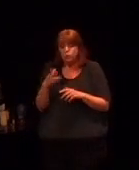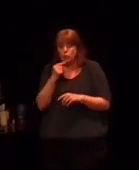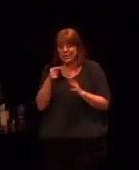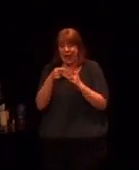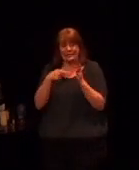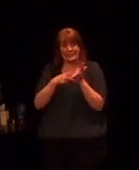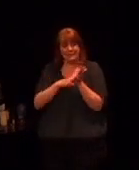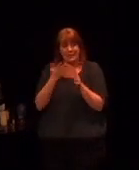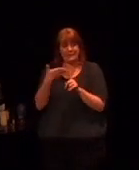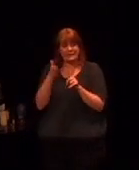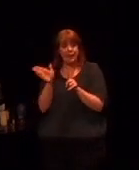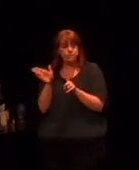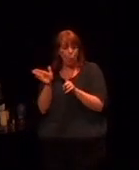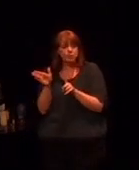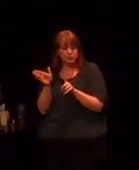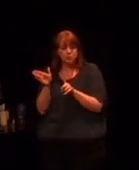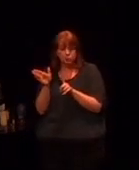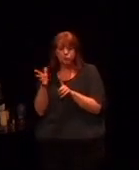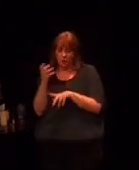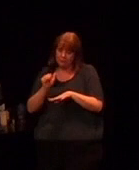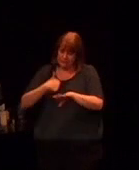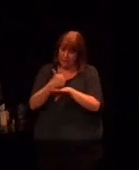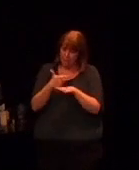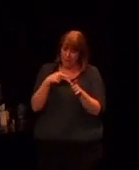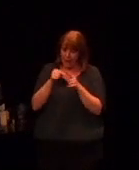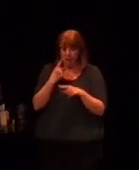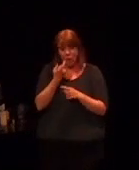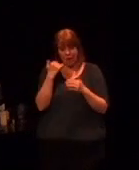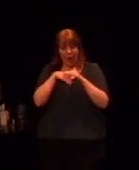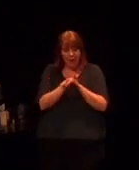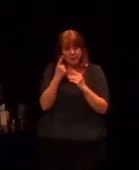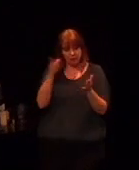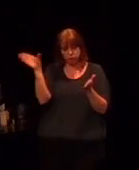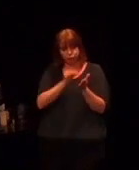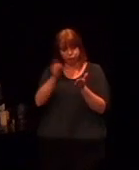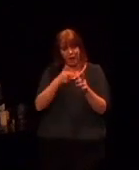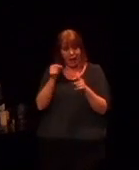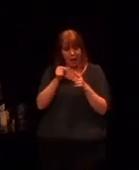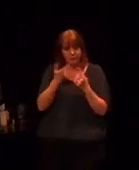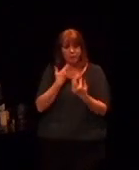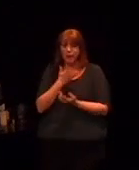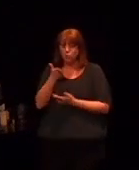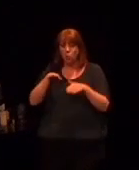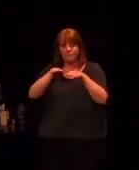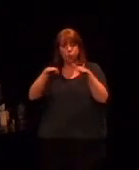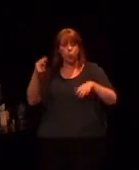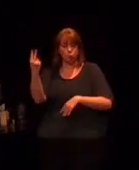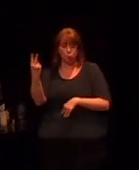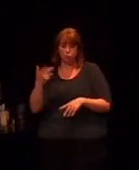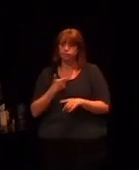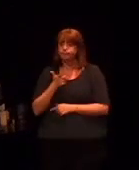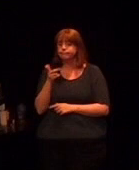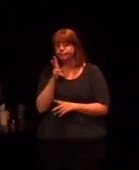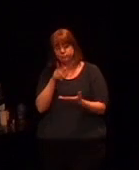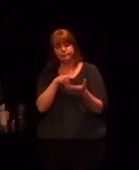signpost as well, we do have that, so we can come in, you can download the app, and you can actually go up to the floor 2,